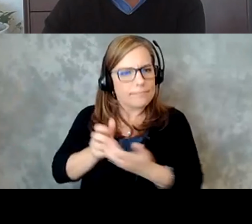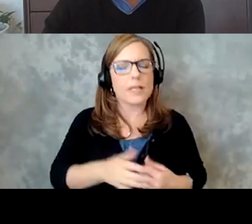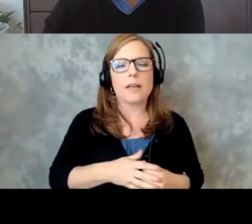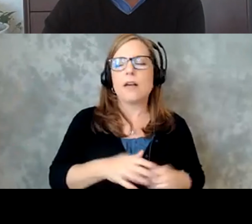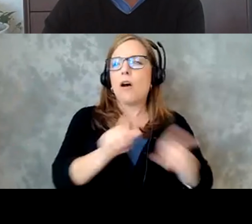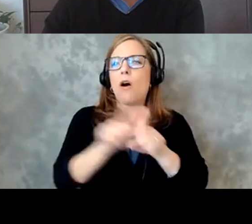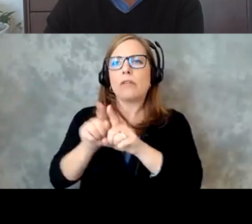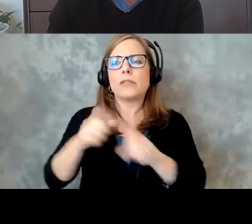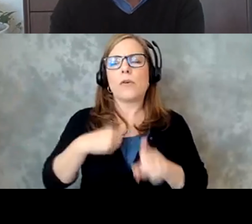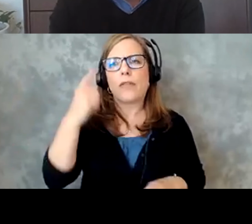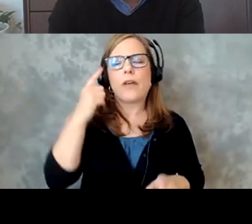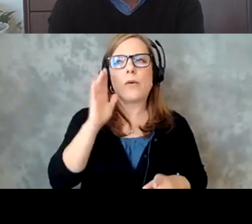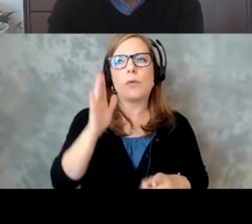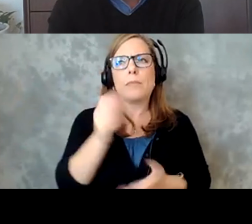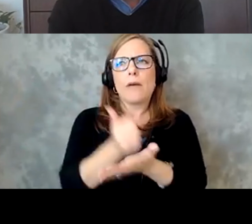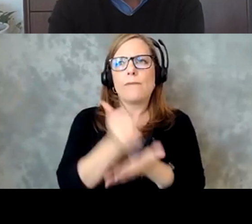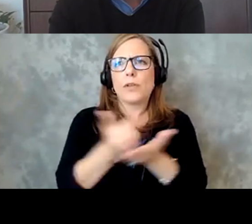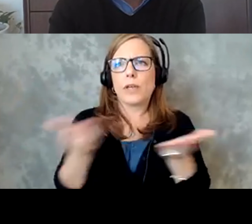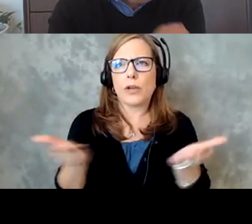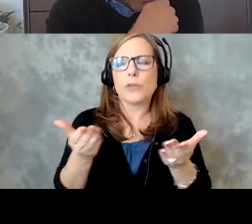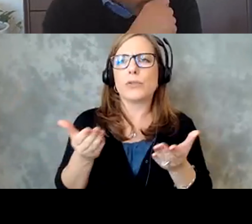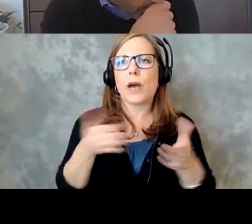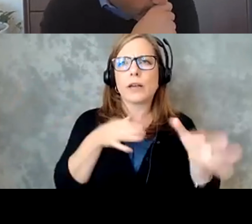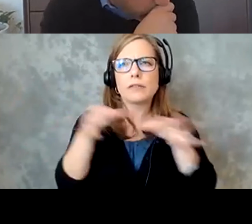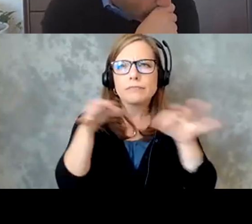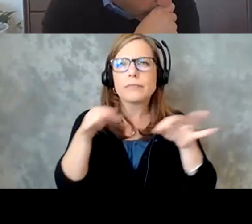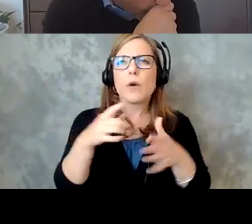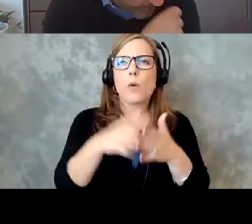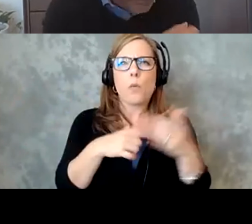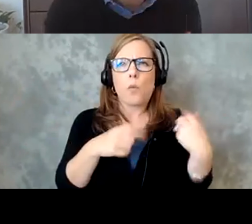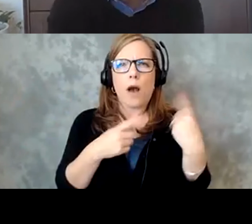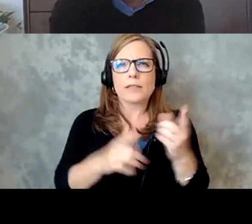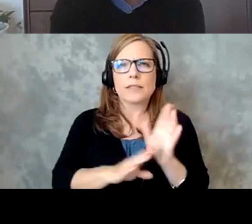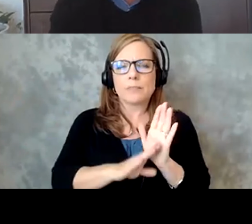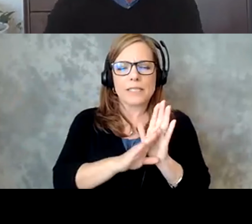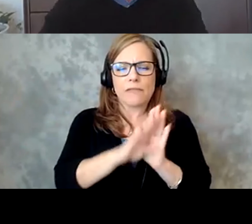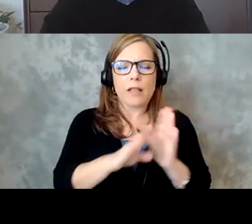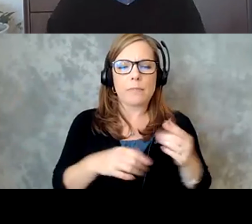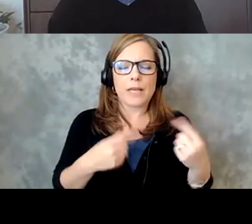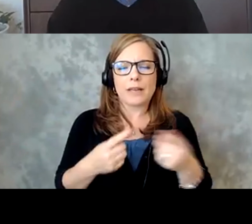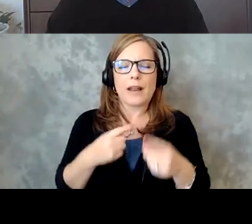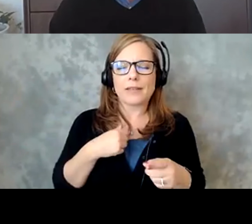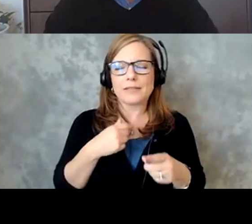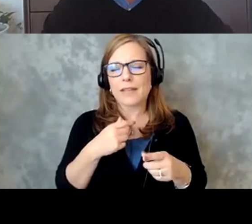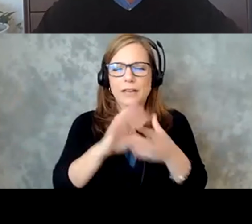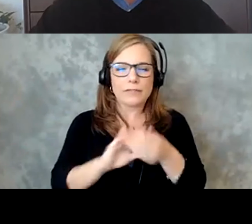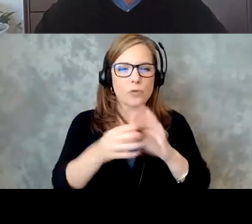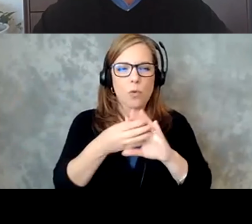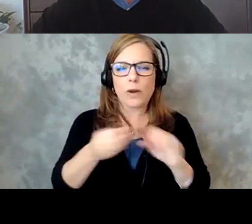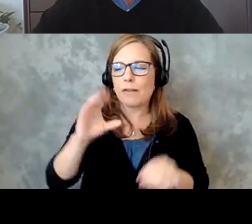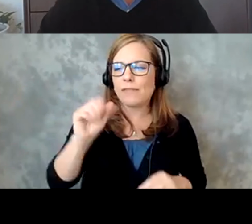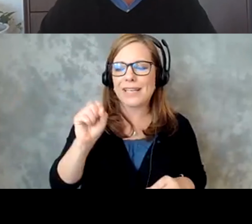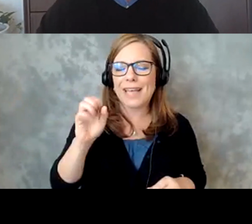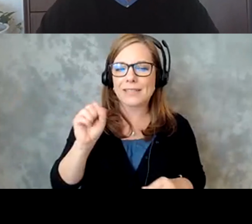of frame some of the developments here in the context of a case study, if you will, describing